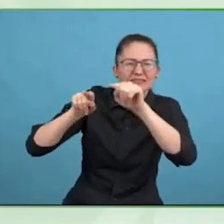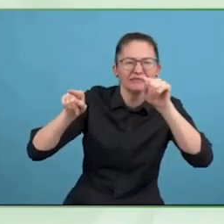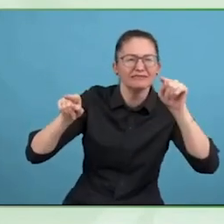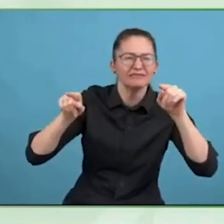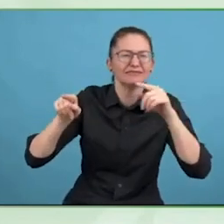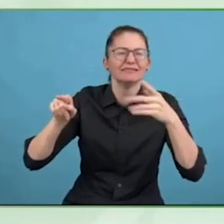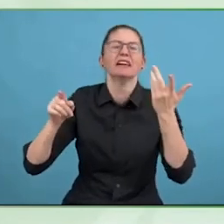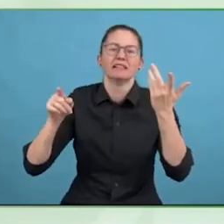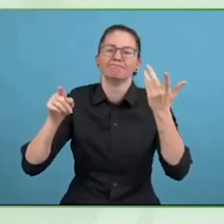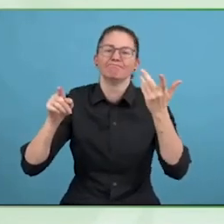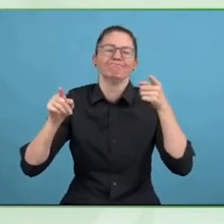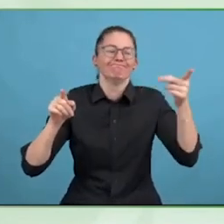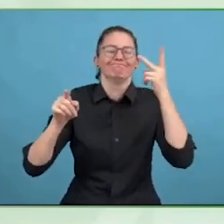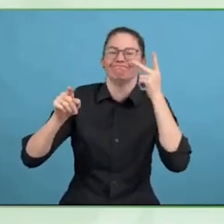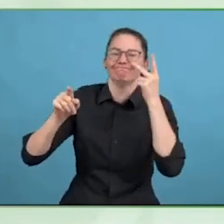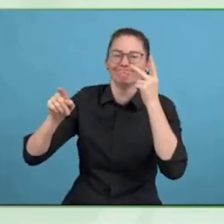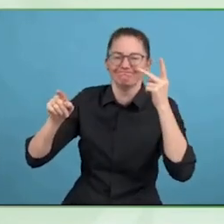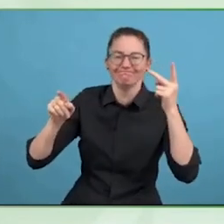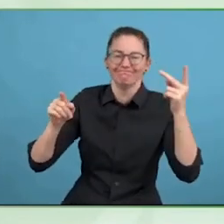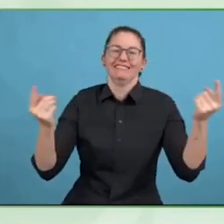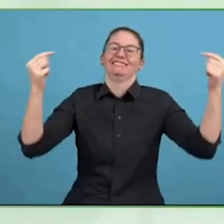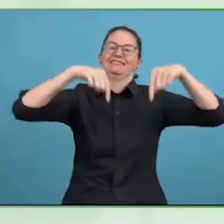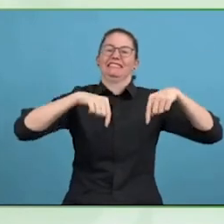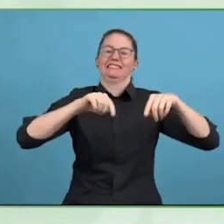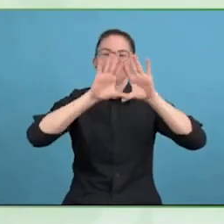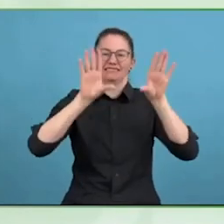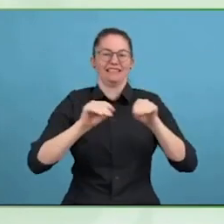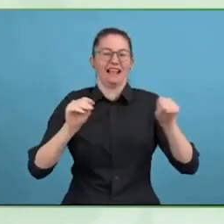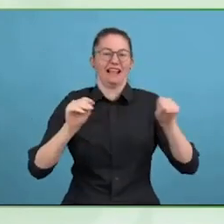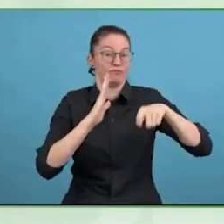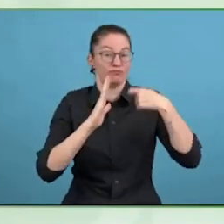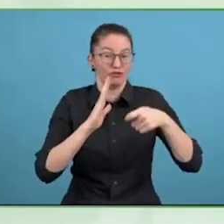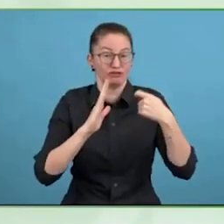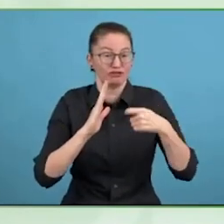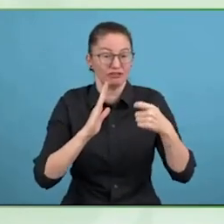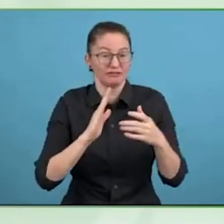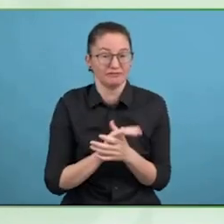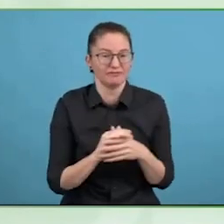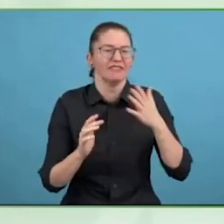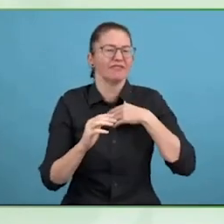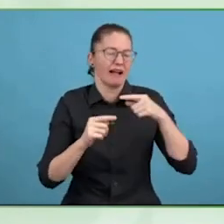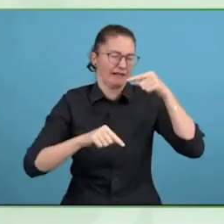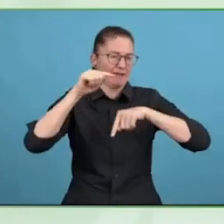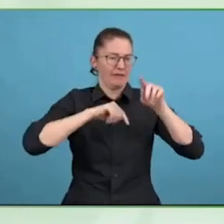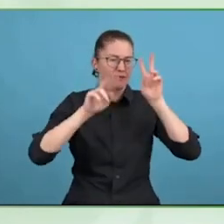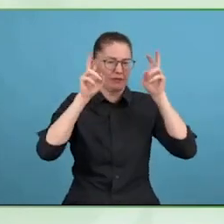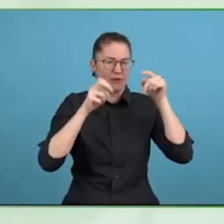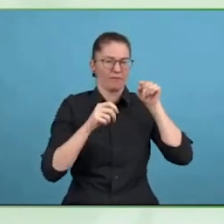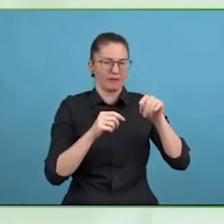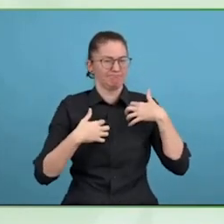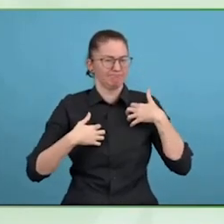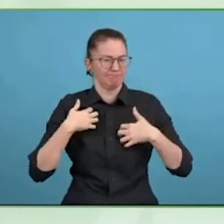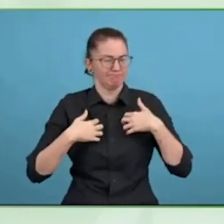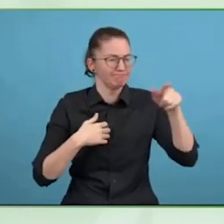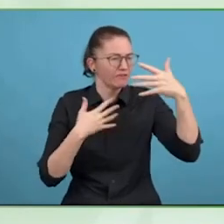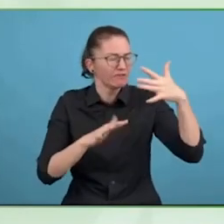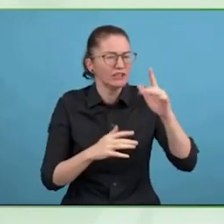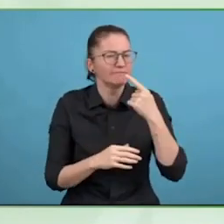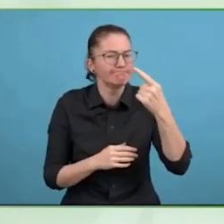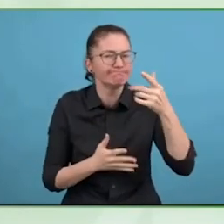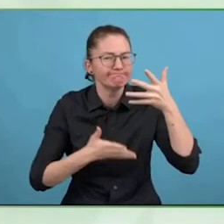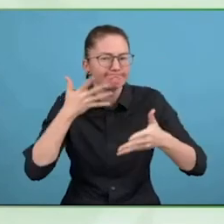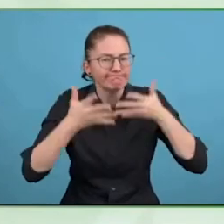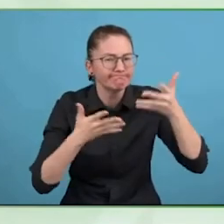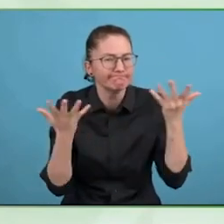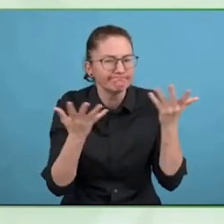bring academia together and universities together with the private sector, together with others. Can you